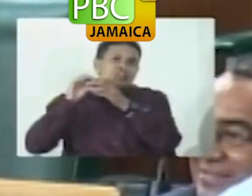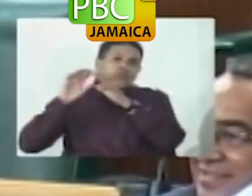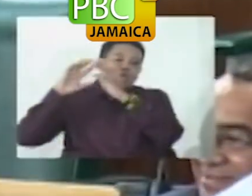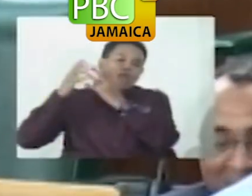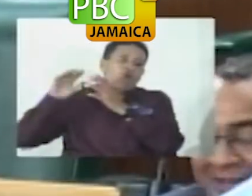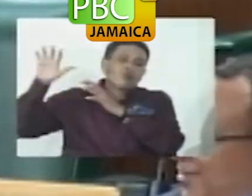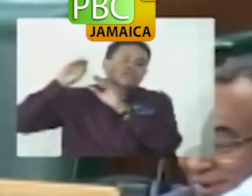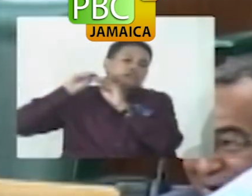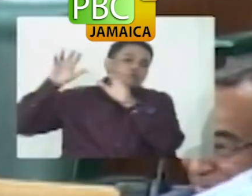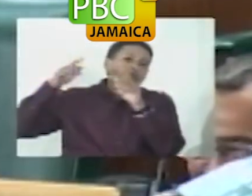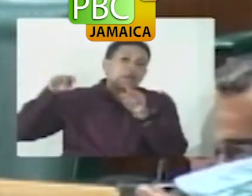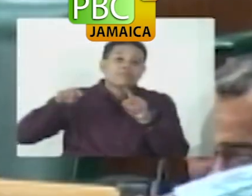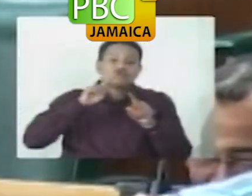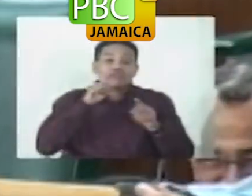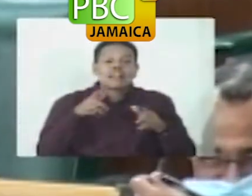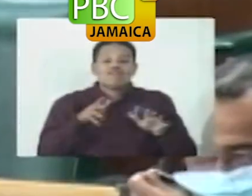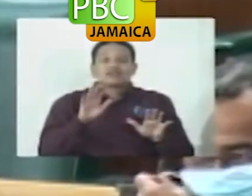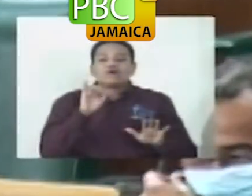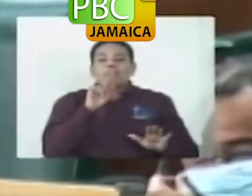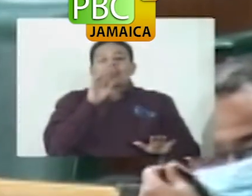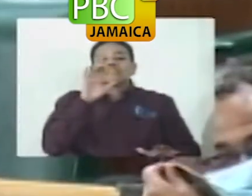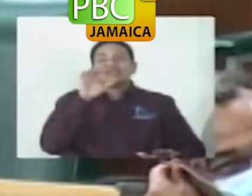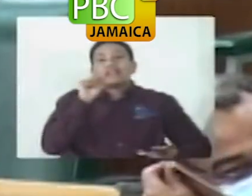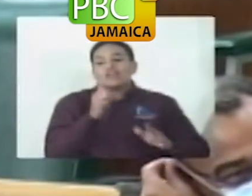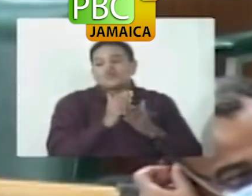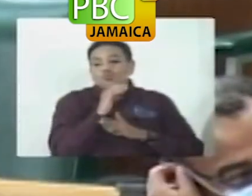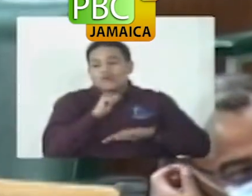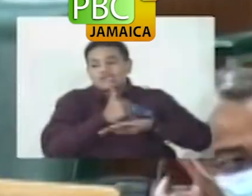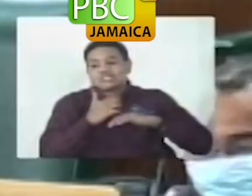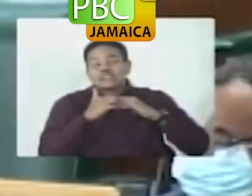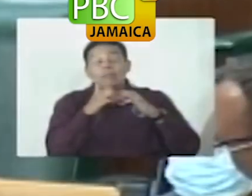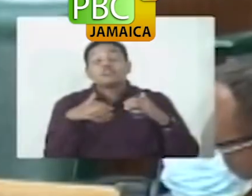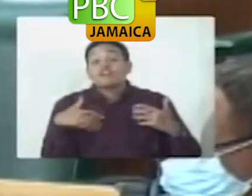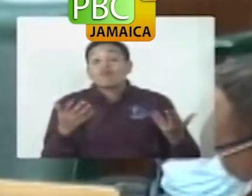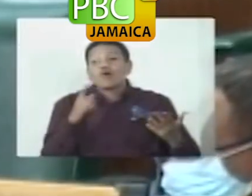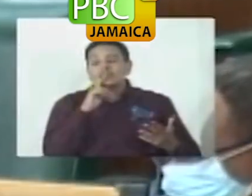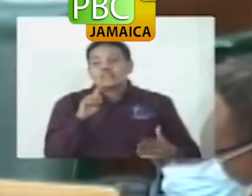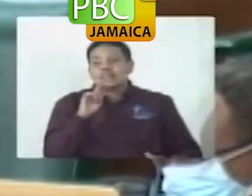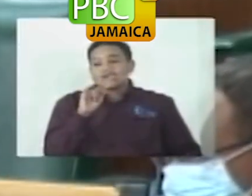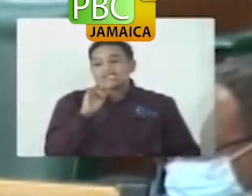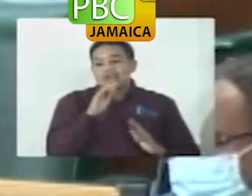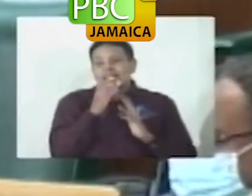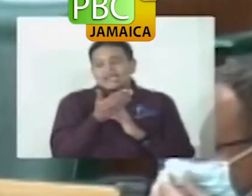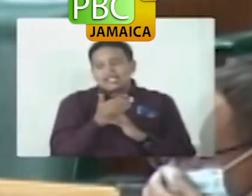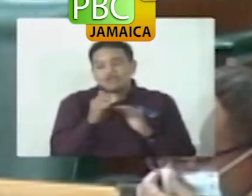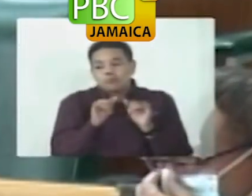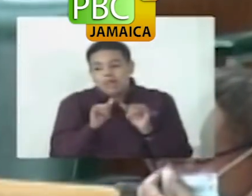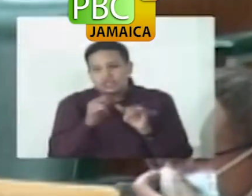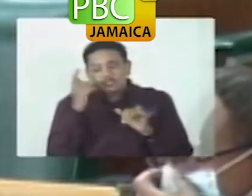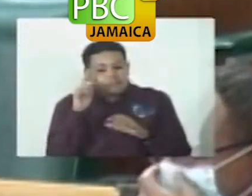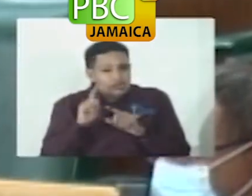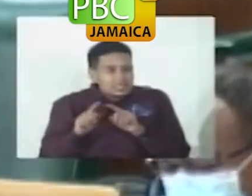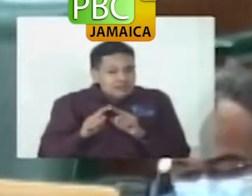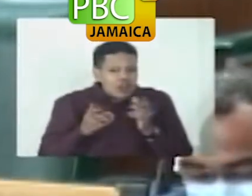world. This had been facilitated by the CLA through the establishment of interim measures for the export